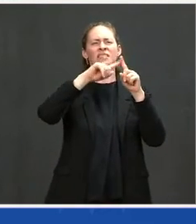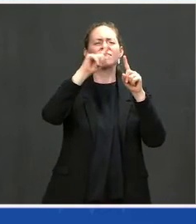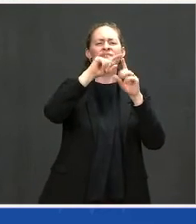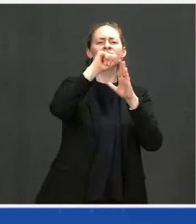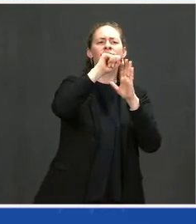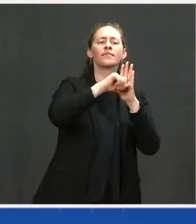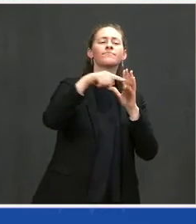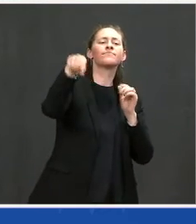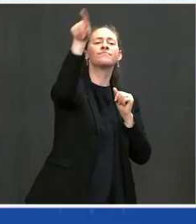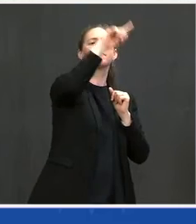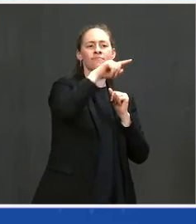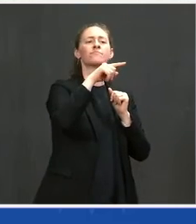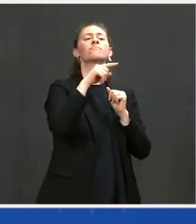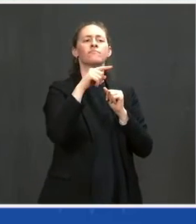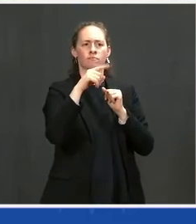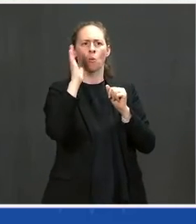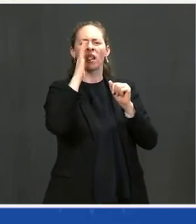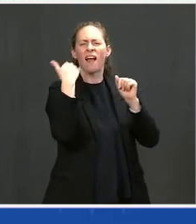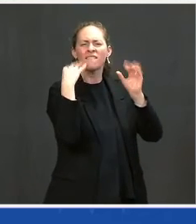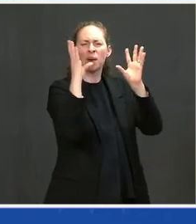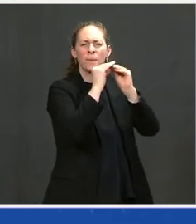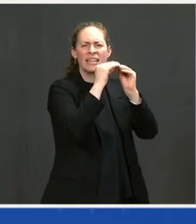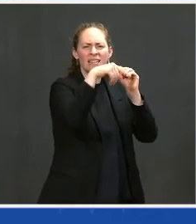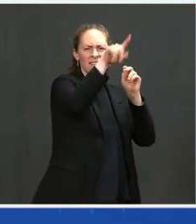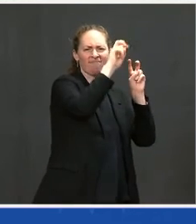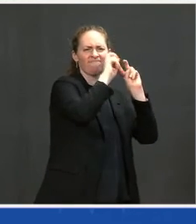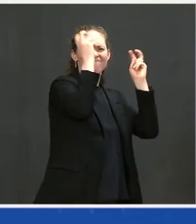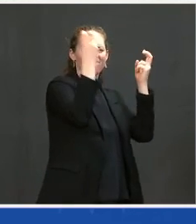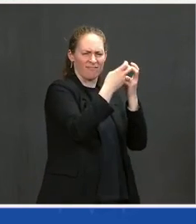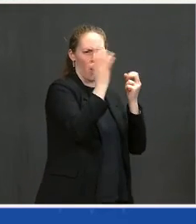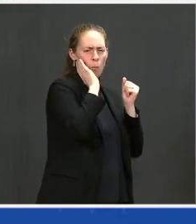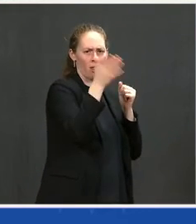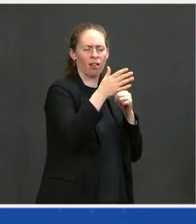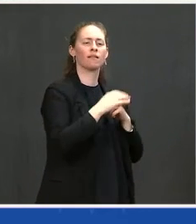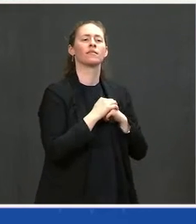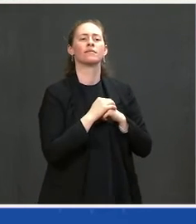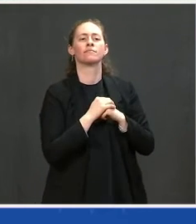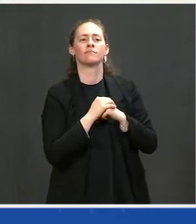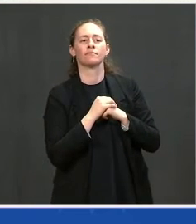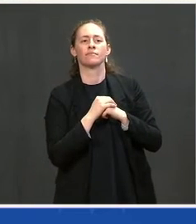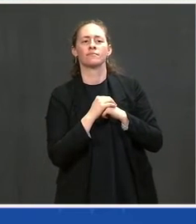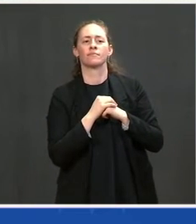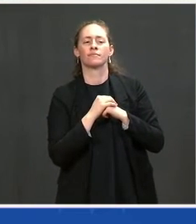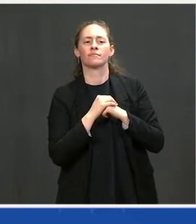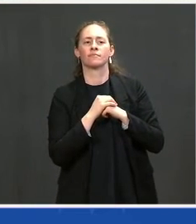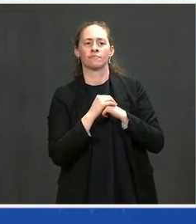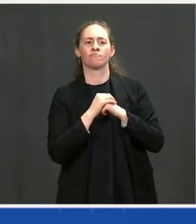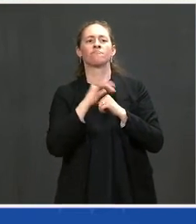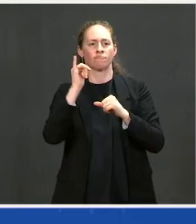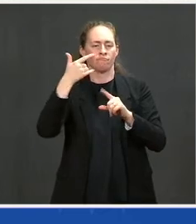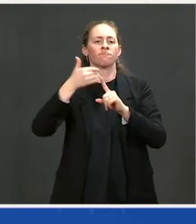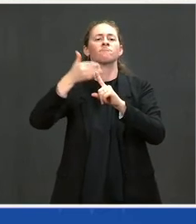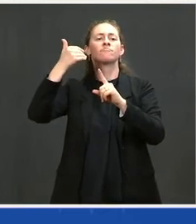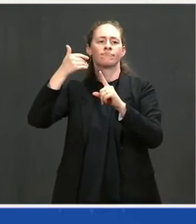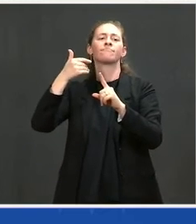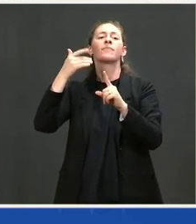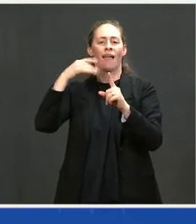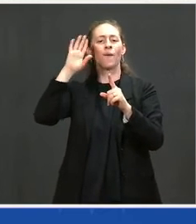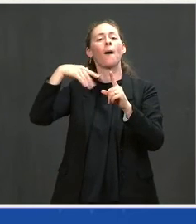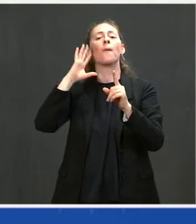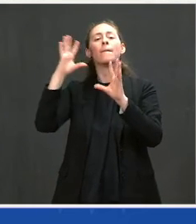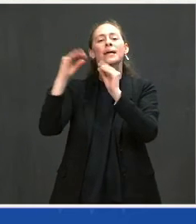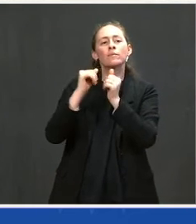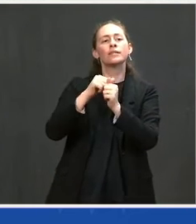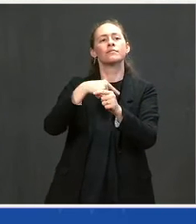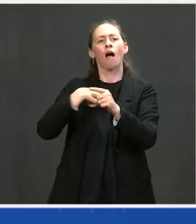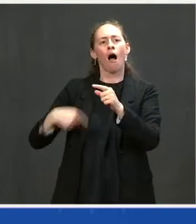time. And earlier this month, and apparently it got the Chinese attention, that's not why I did it,